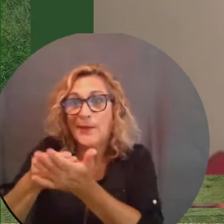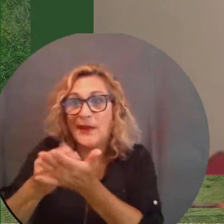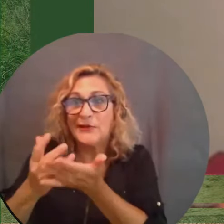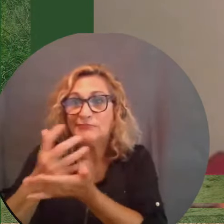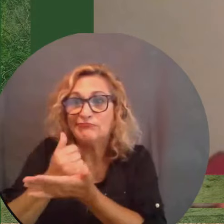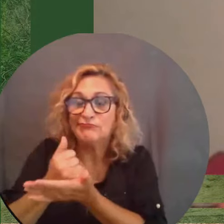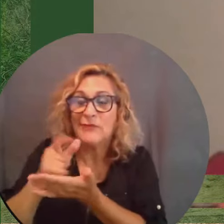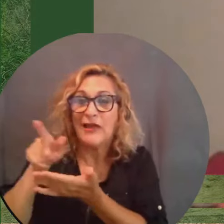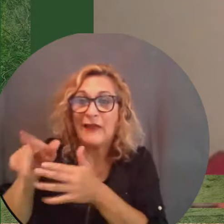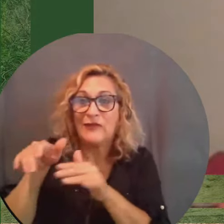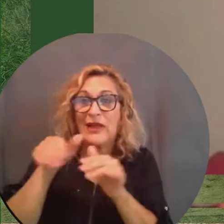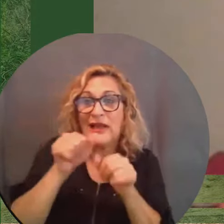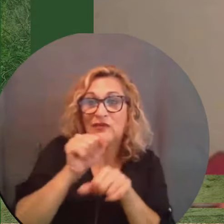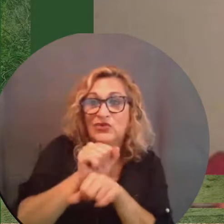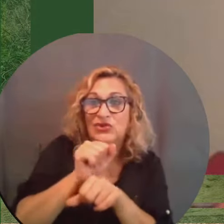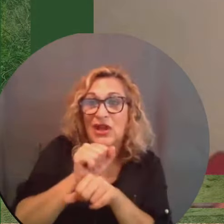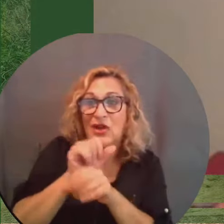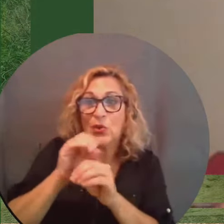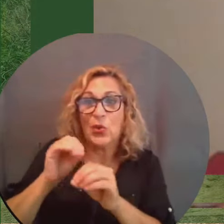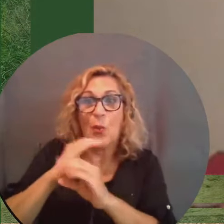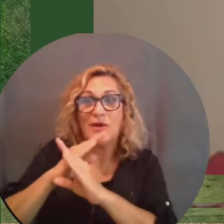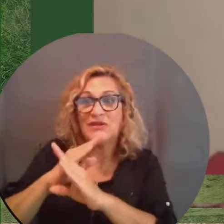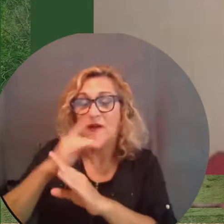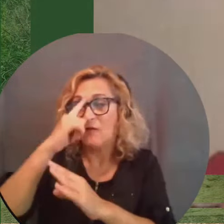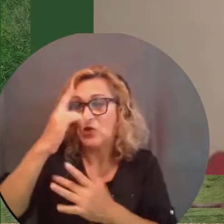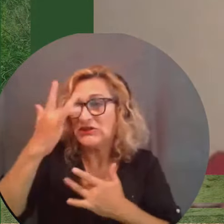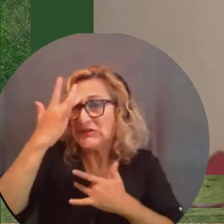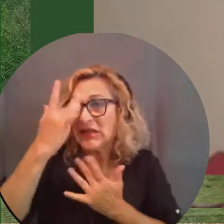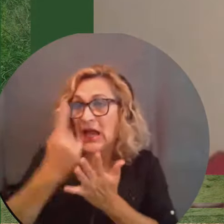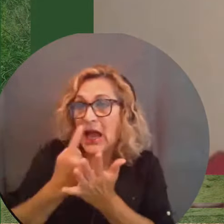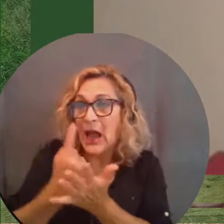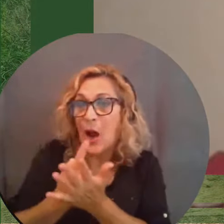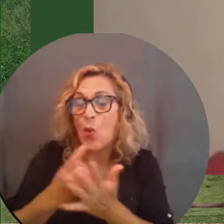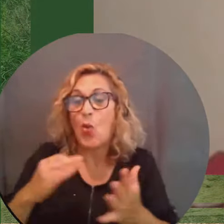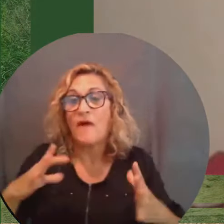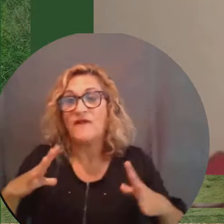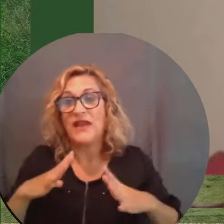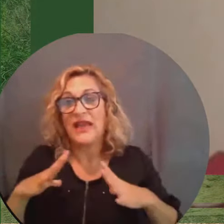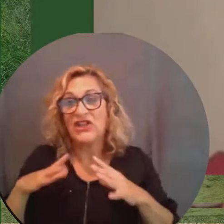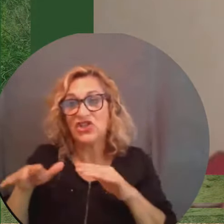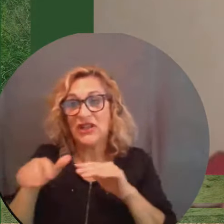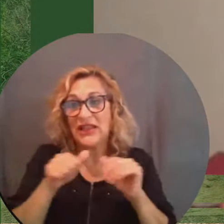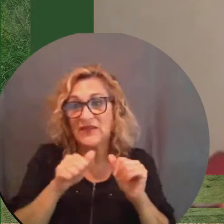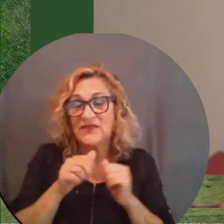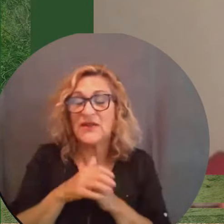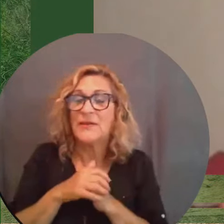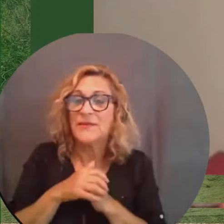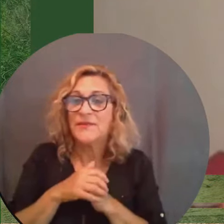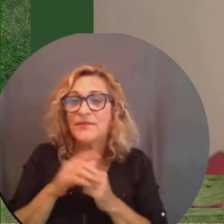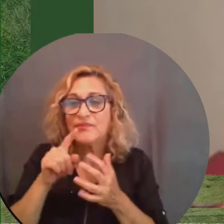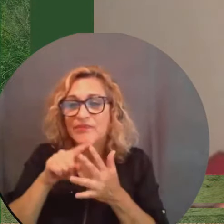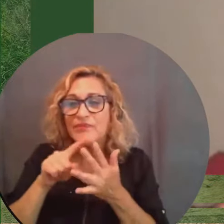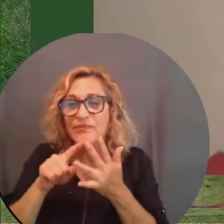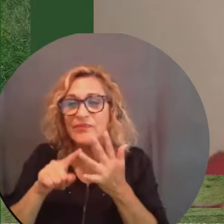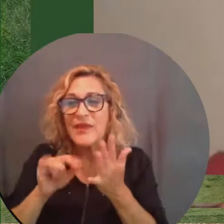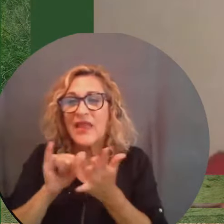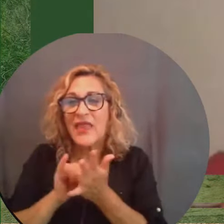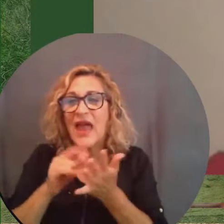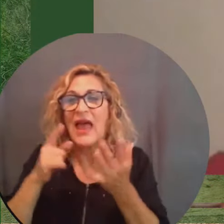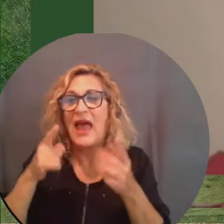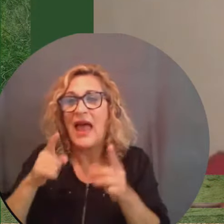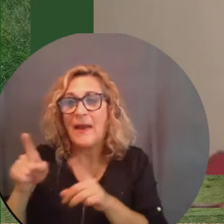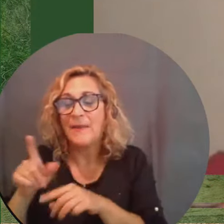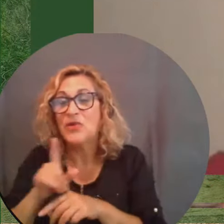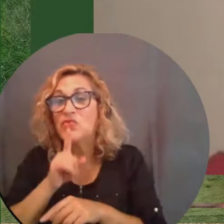no protections of sick hours or vacation leave. And all the little things that happened in between. We were